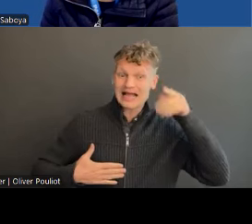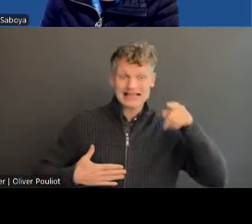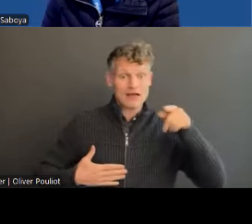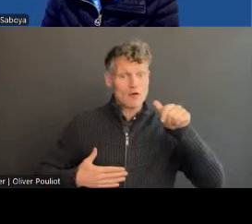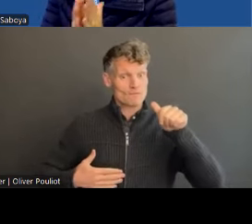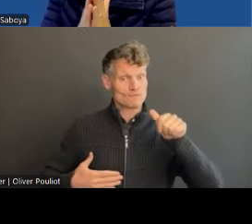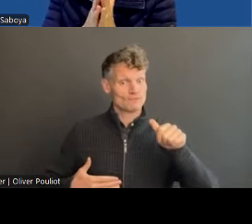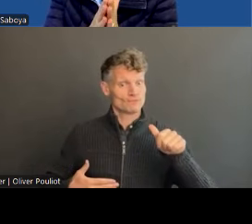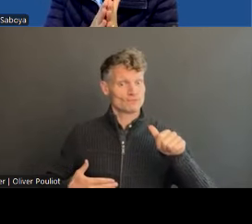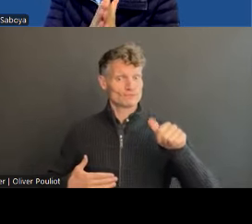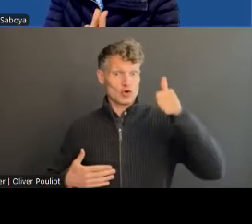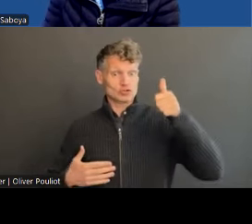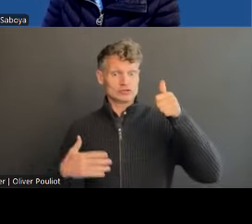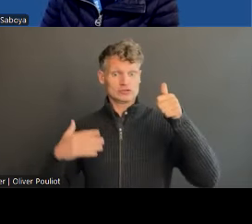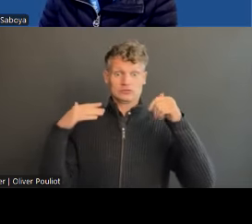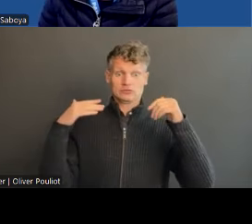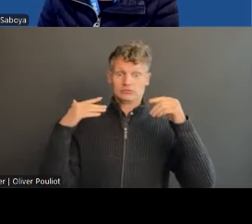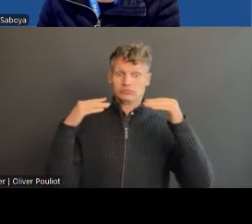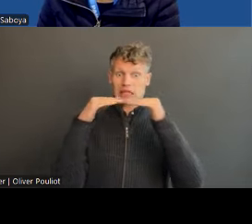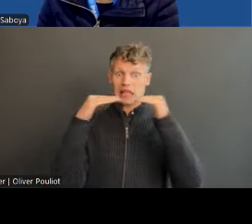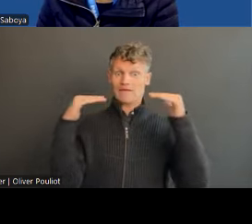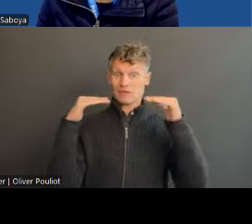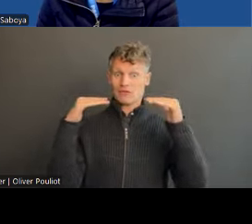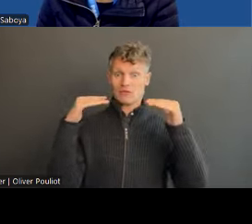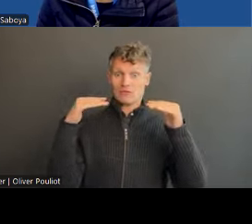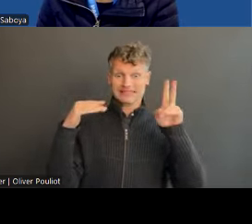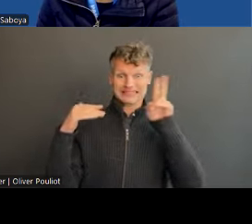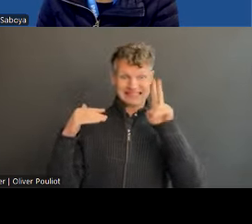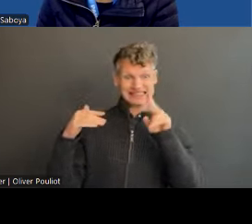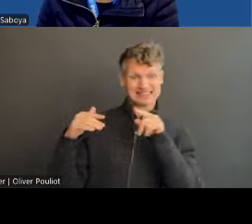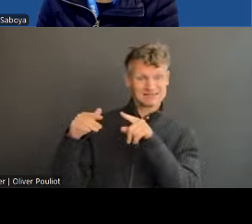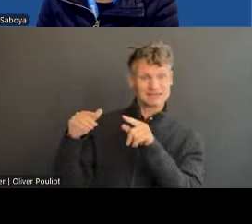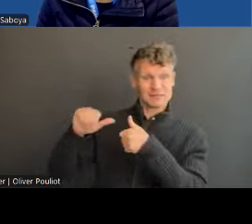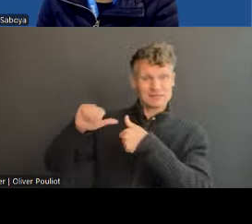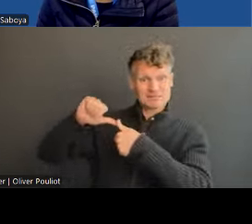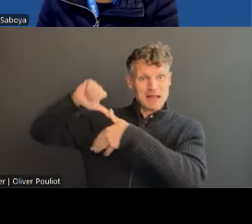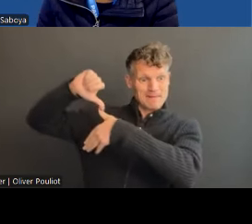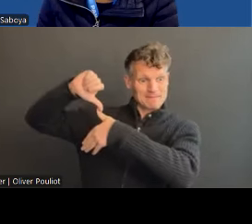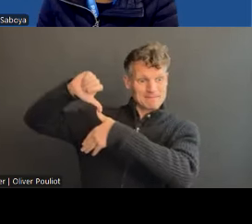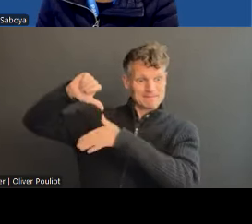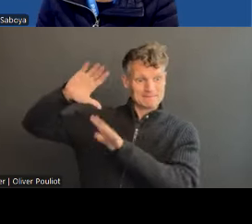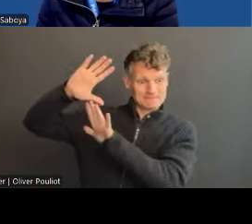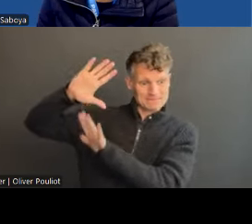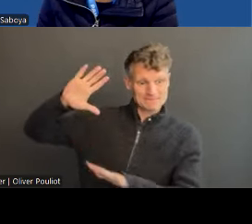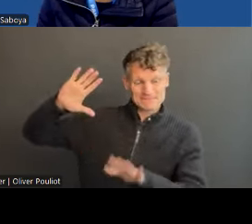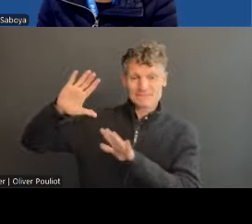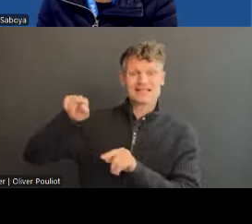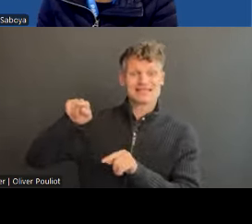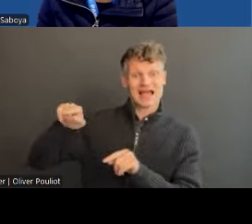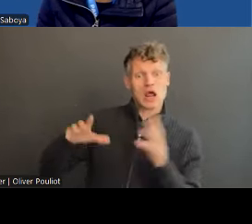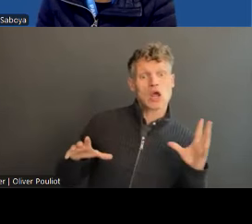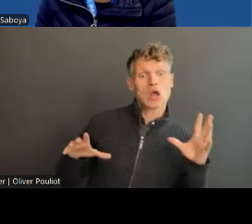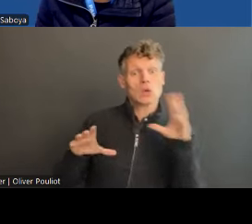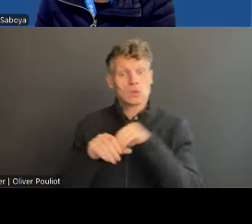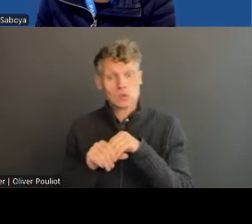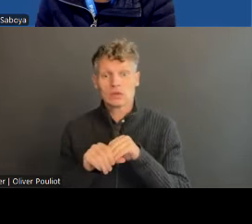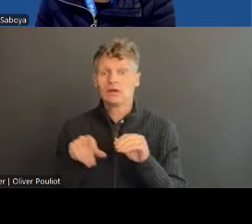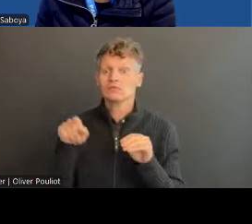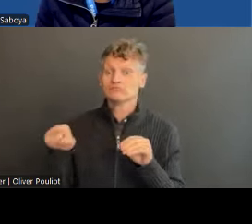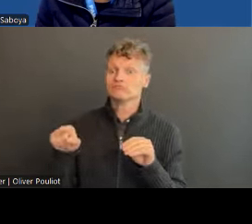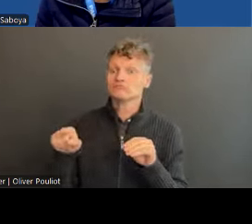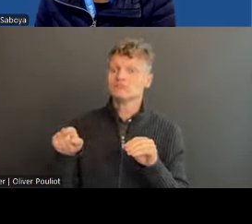level, and we are monitoring the indicator that includes the elimination of the transmission of